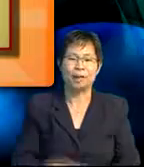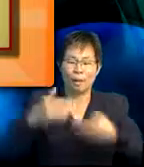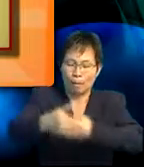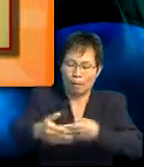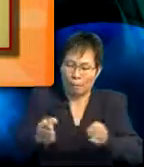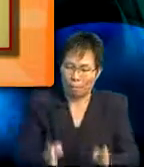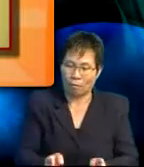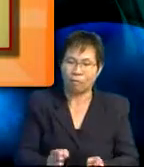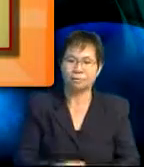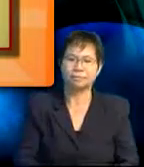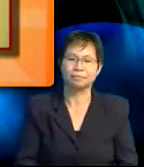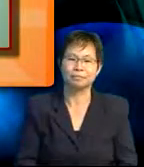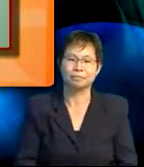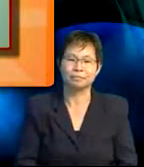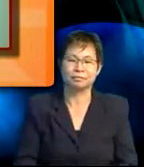Box,